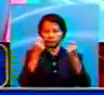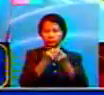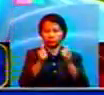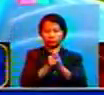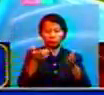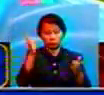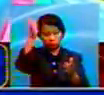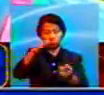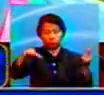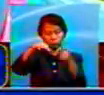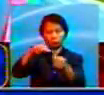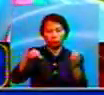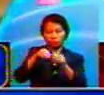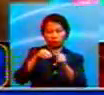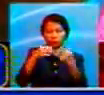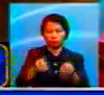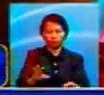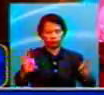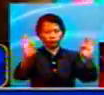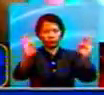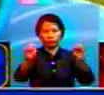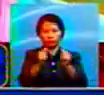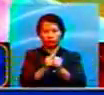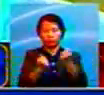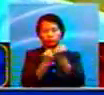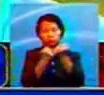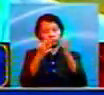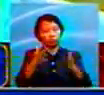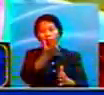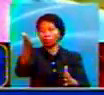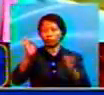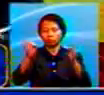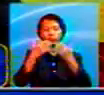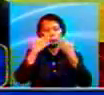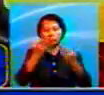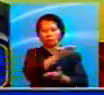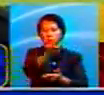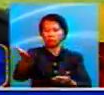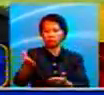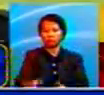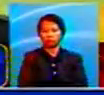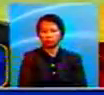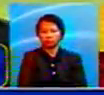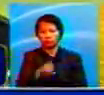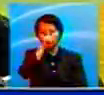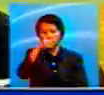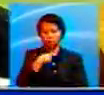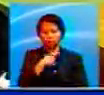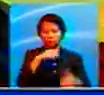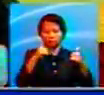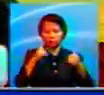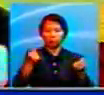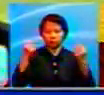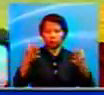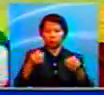more goals, but this is a fantastic effort, fantastic crowd, and I want to thank everybody. Definitely, we play below par. There's a lot